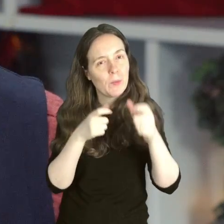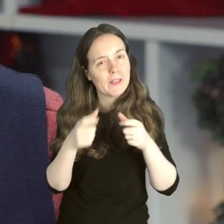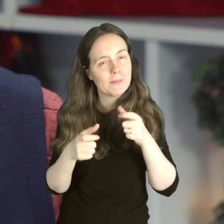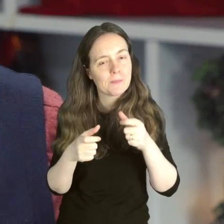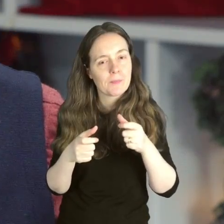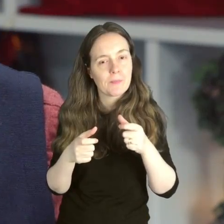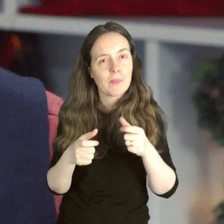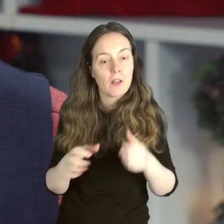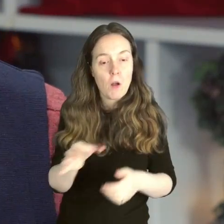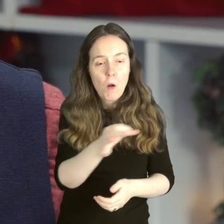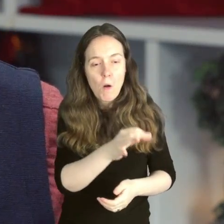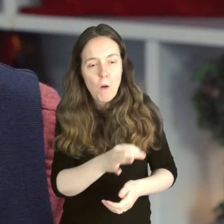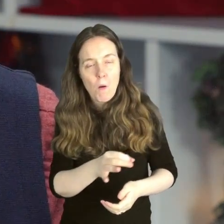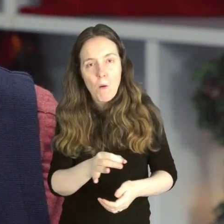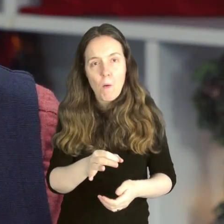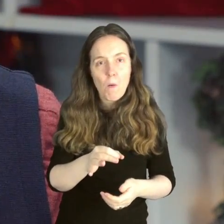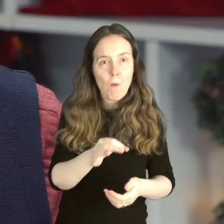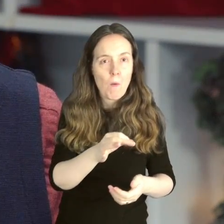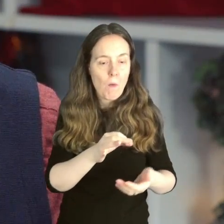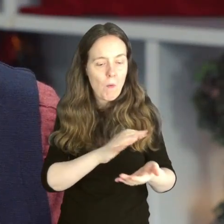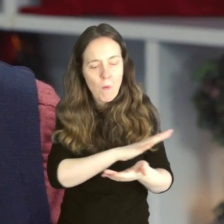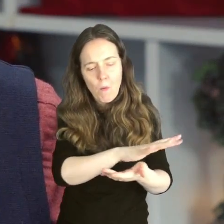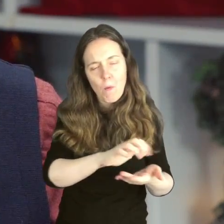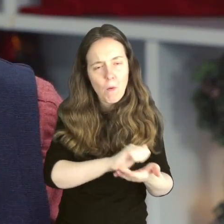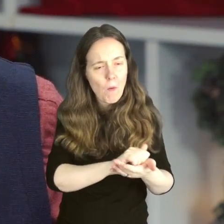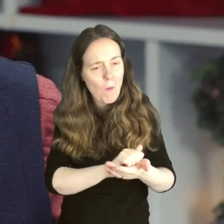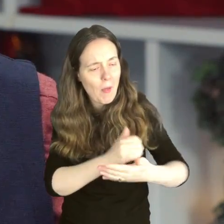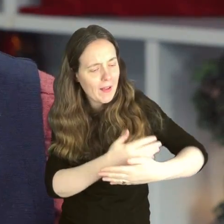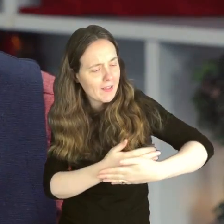O Holy Child of Bethlehem,